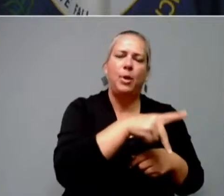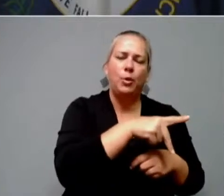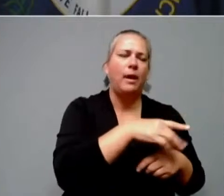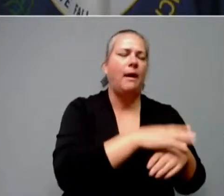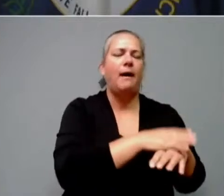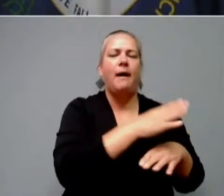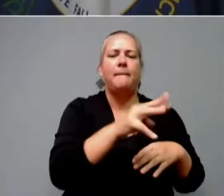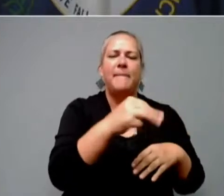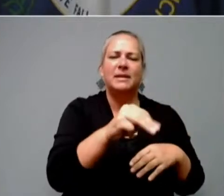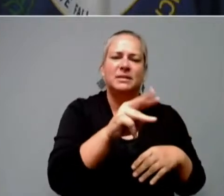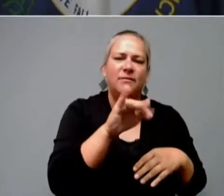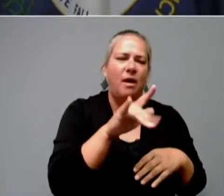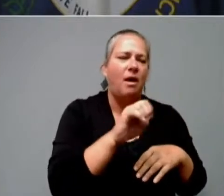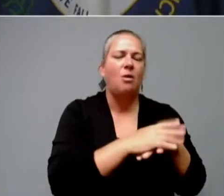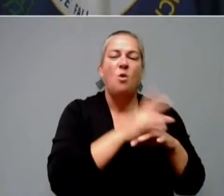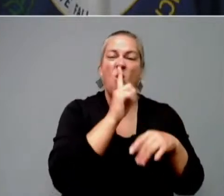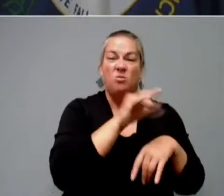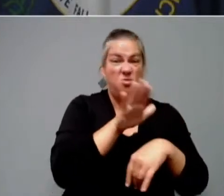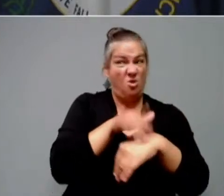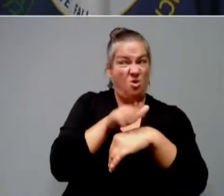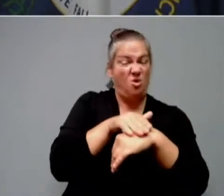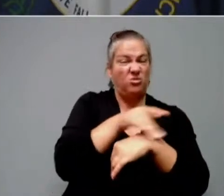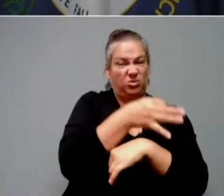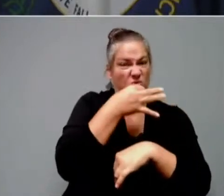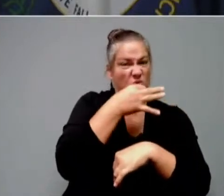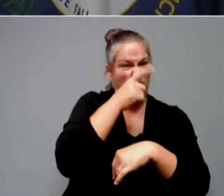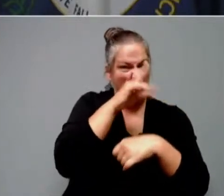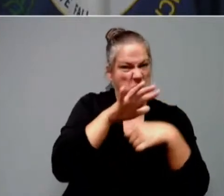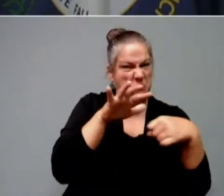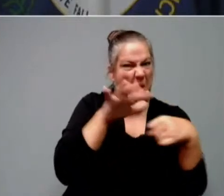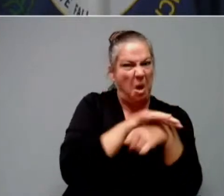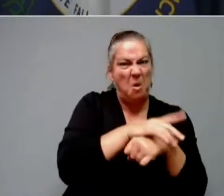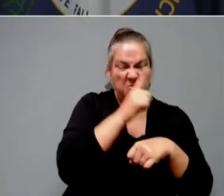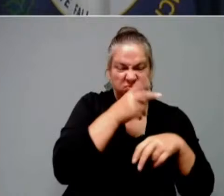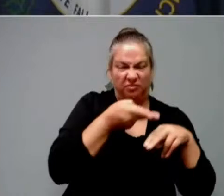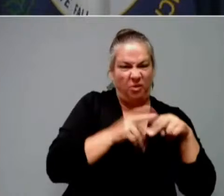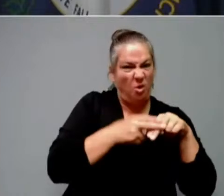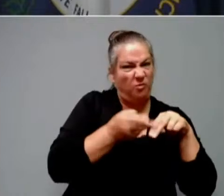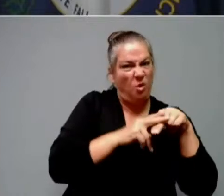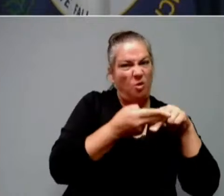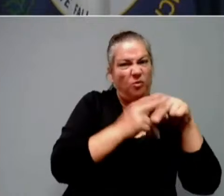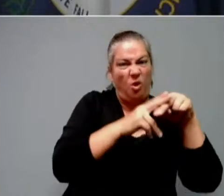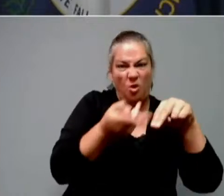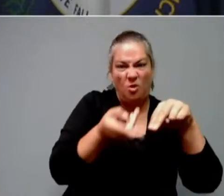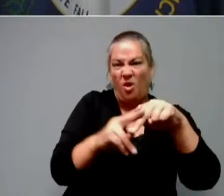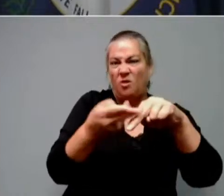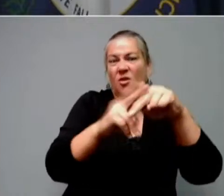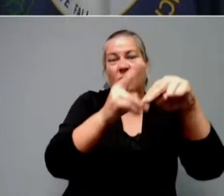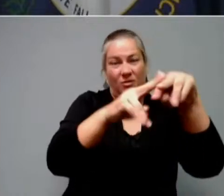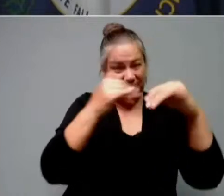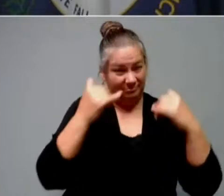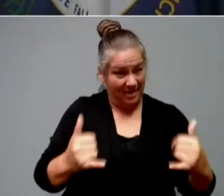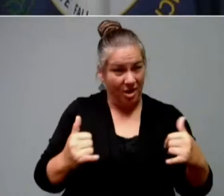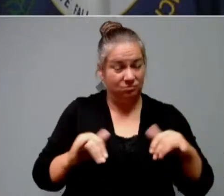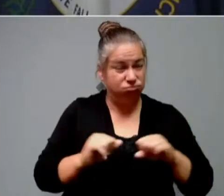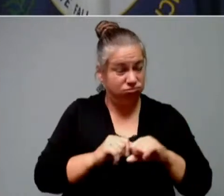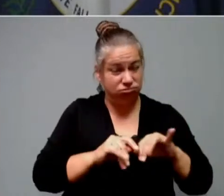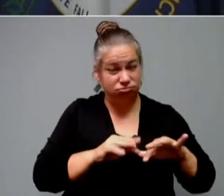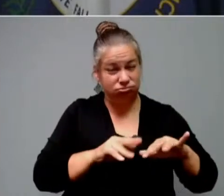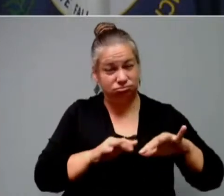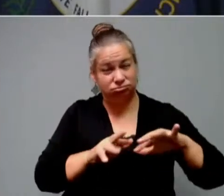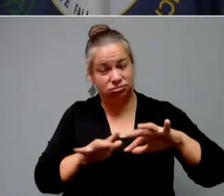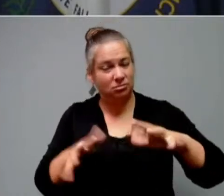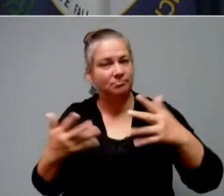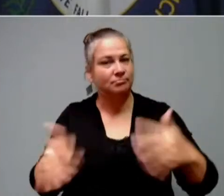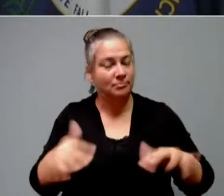warning online that their cases are significantly rising while their resources are rapidly diminishing. Mercy